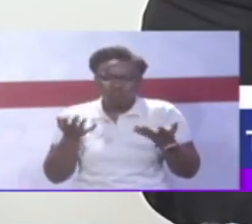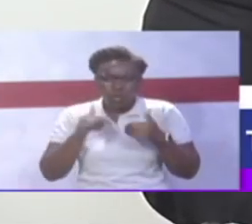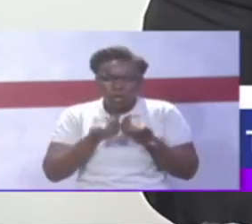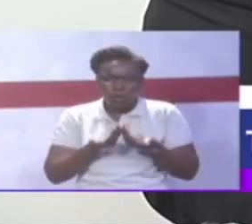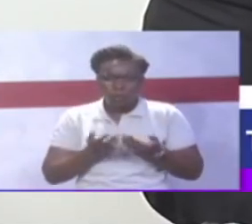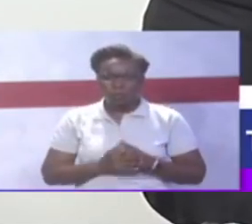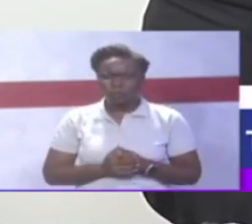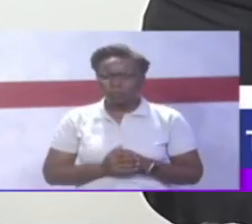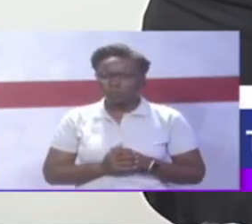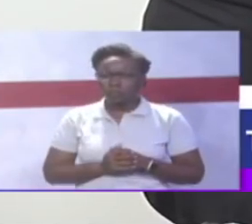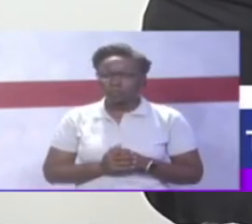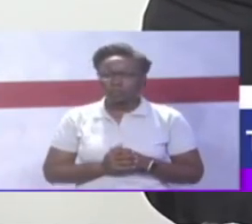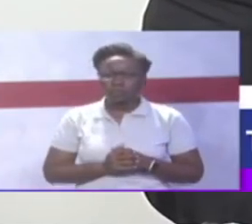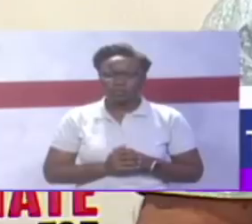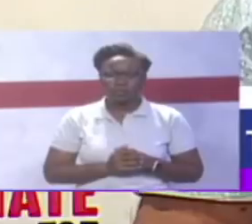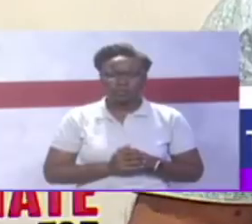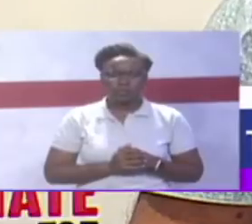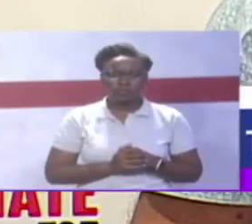COVID?